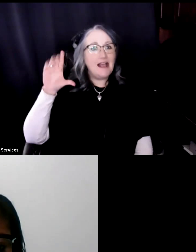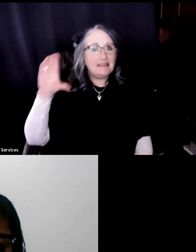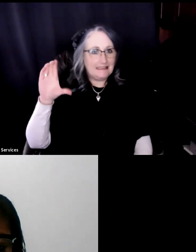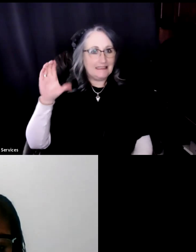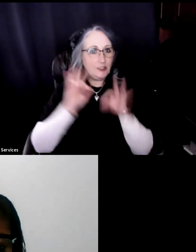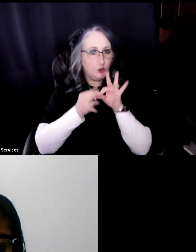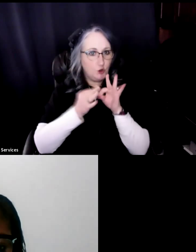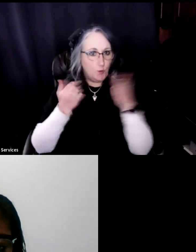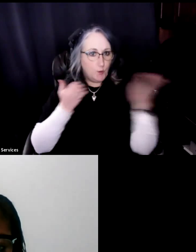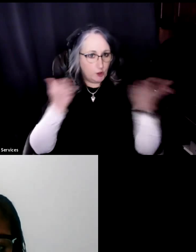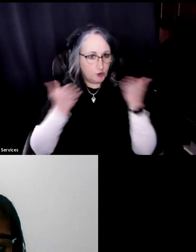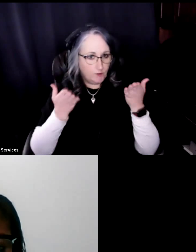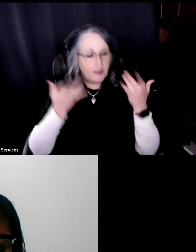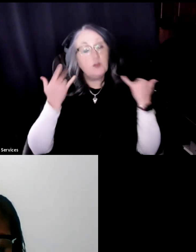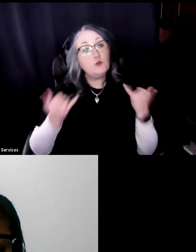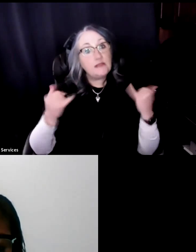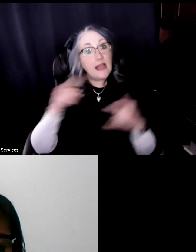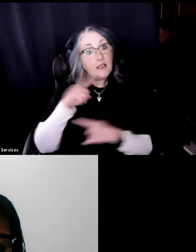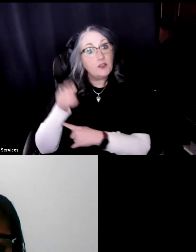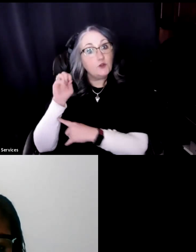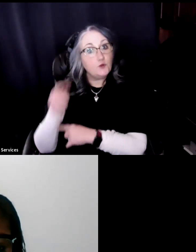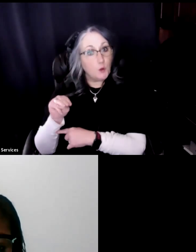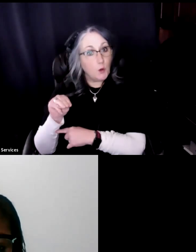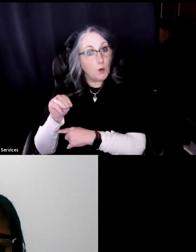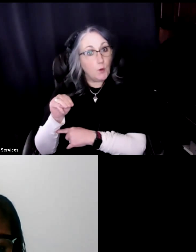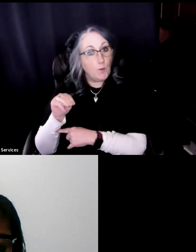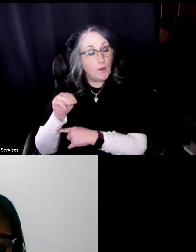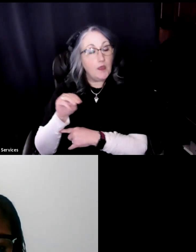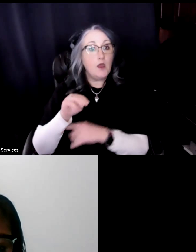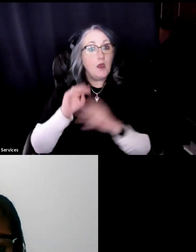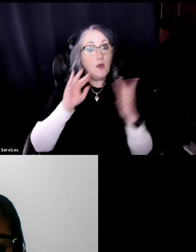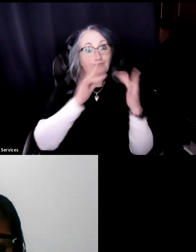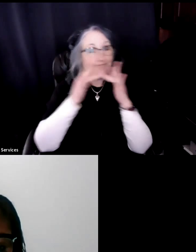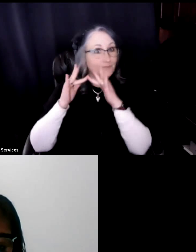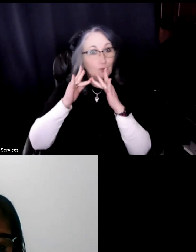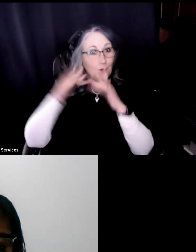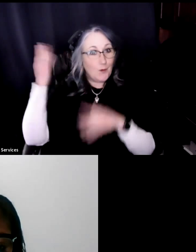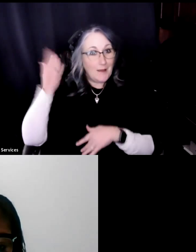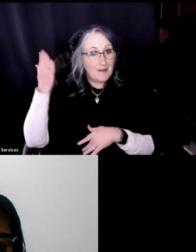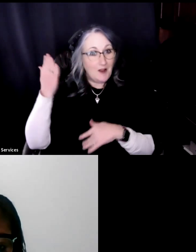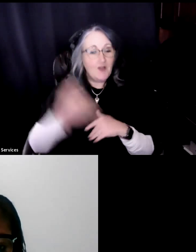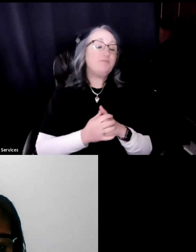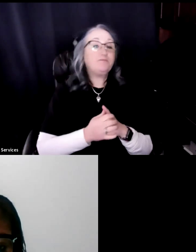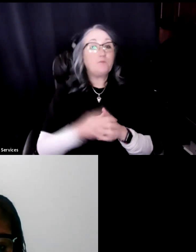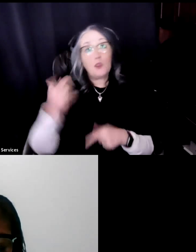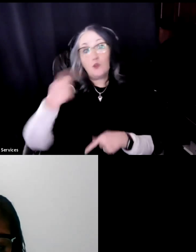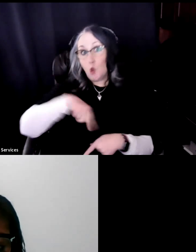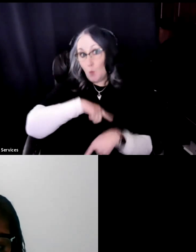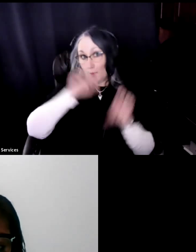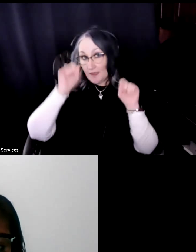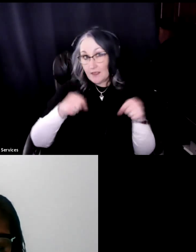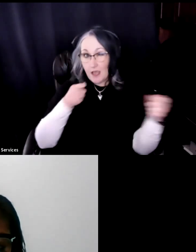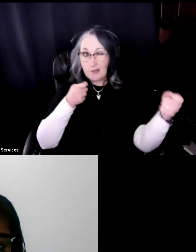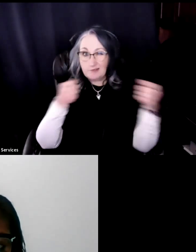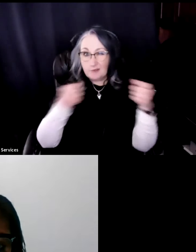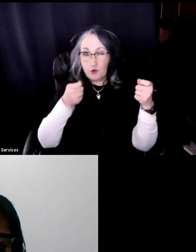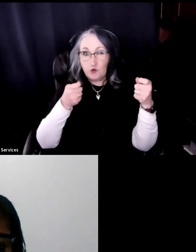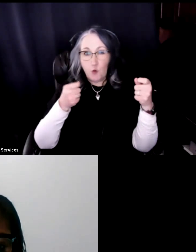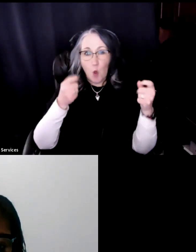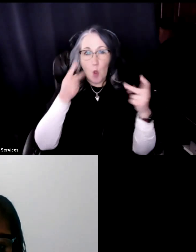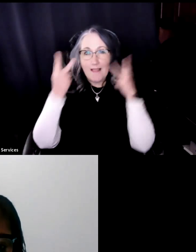Today, we're in a Zoom webinar, which means that we are somewhat in control of the visuals. The reason